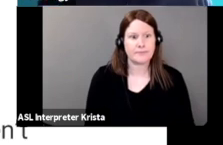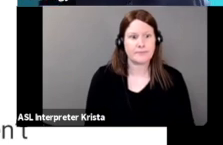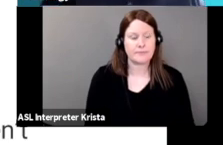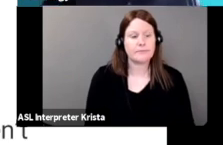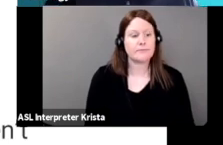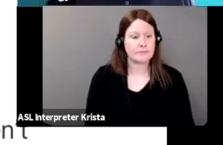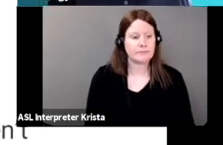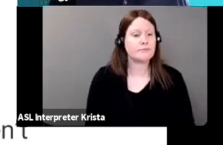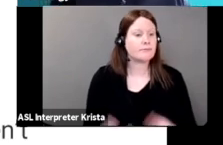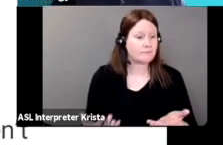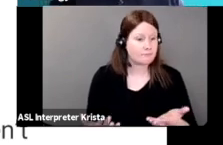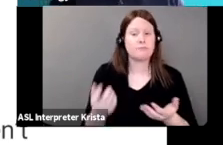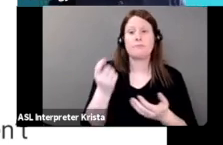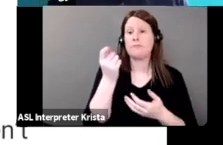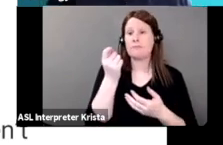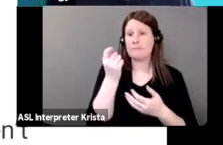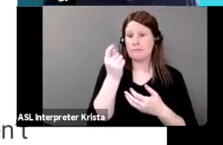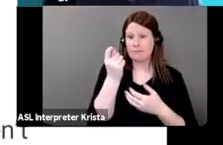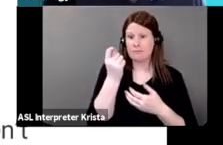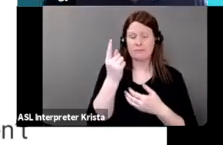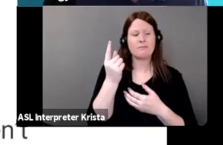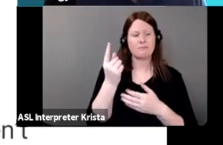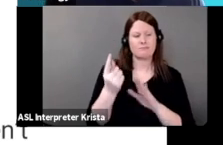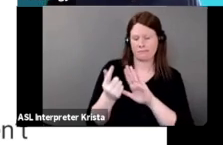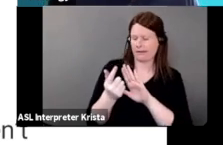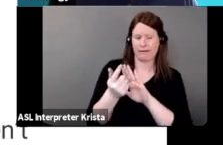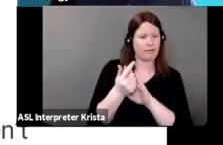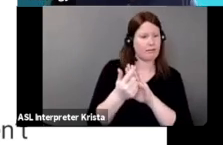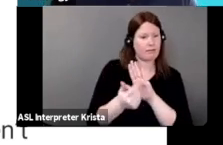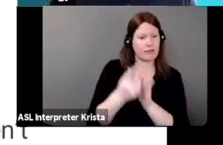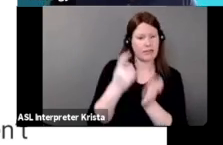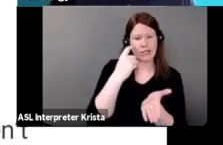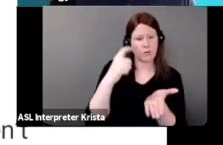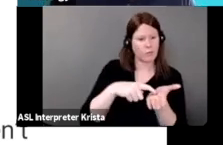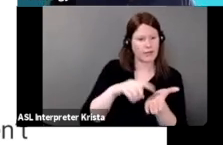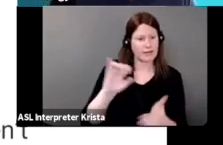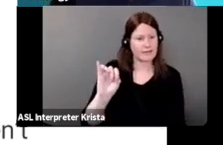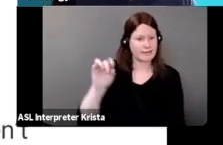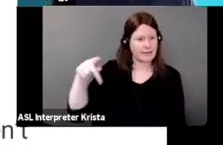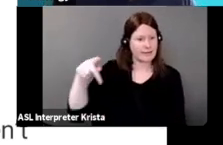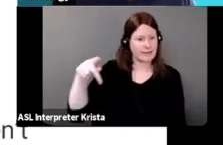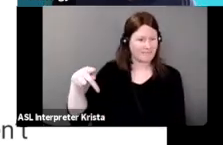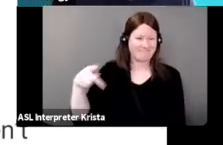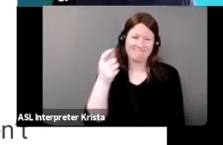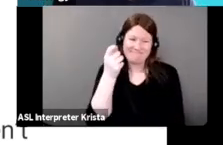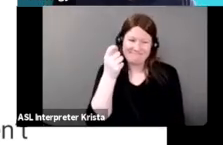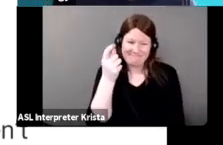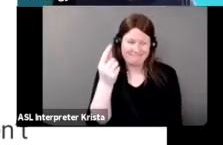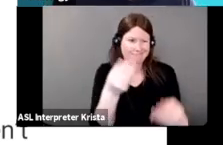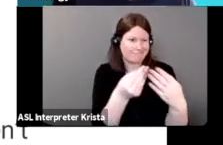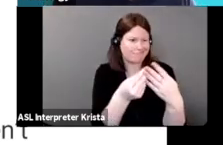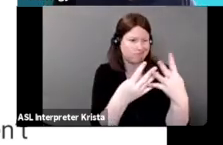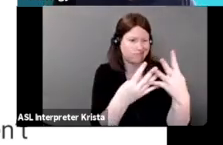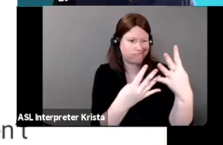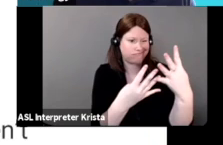the primary forms of legally recognized IP. Once again, there are many, many different kinds